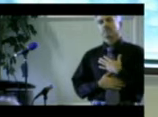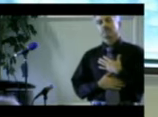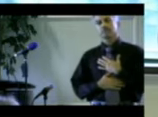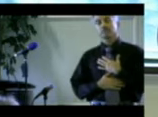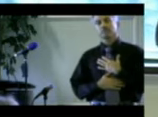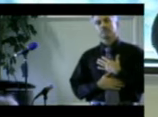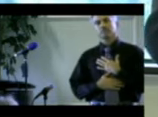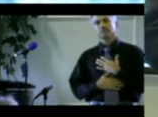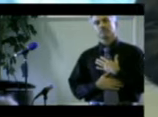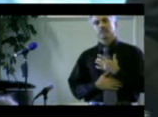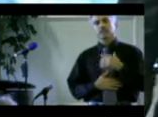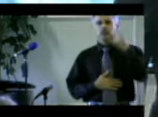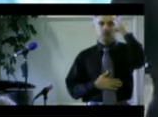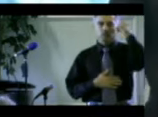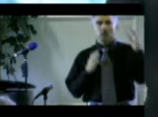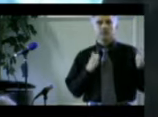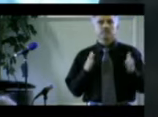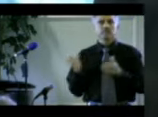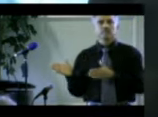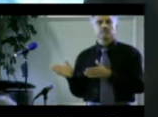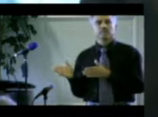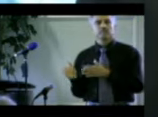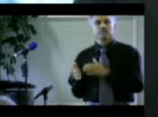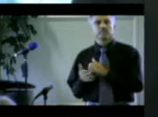This was his plot.